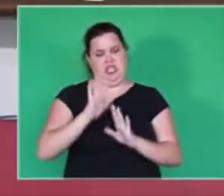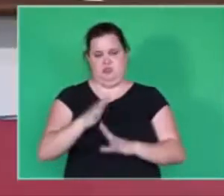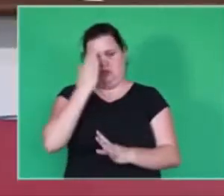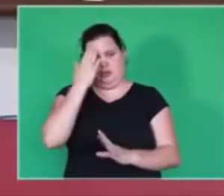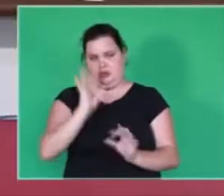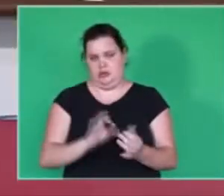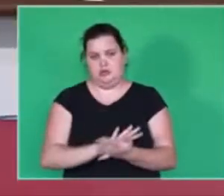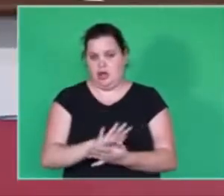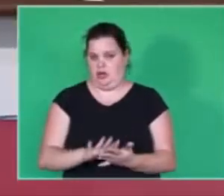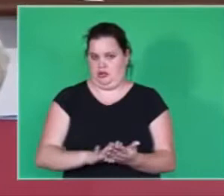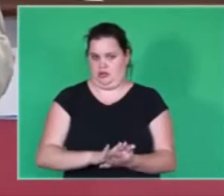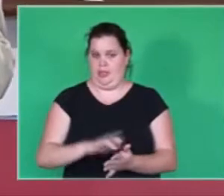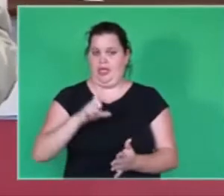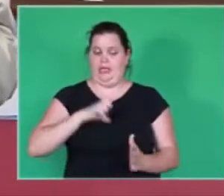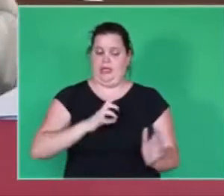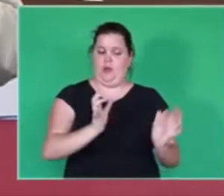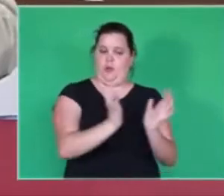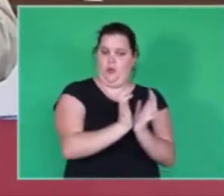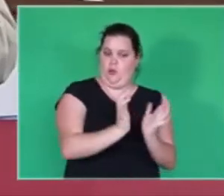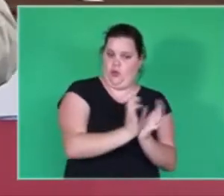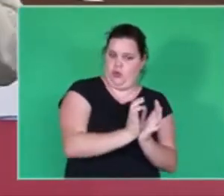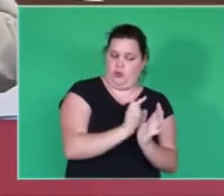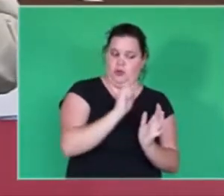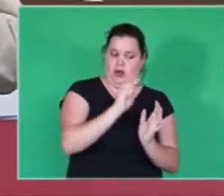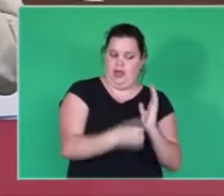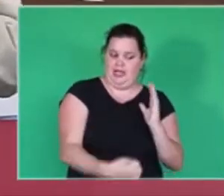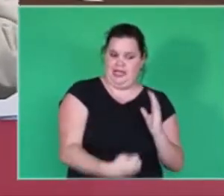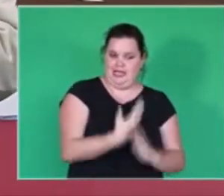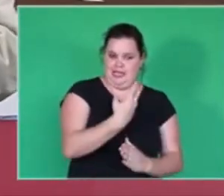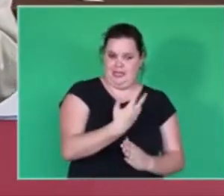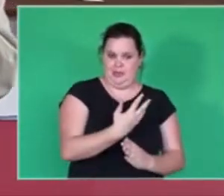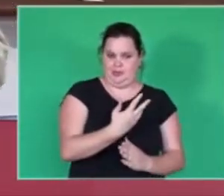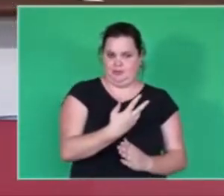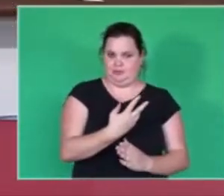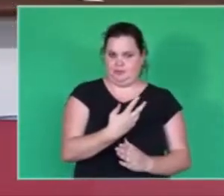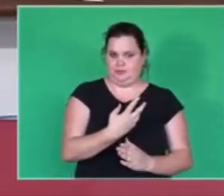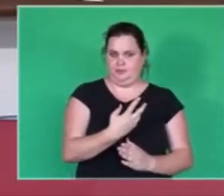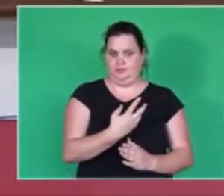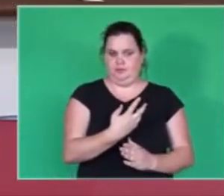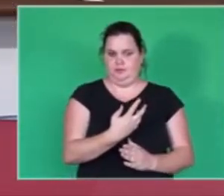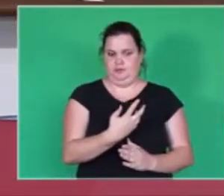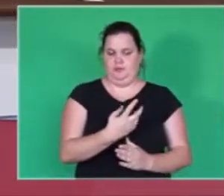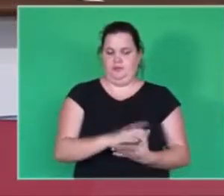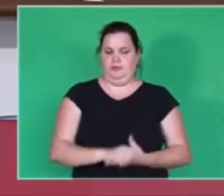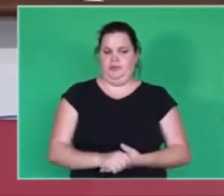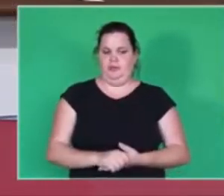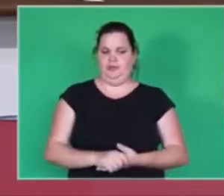look, this group that succeeded Paul,